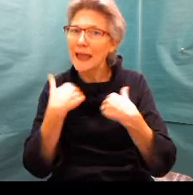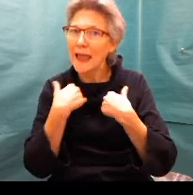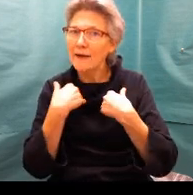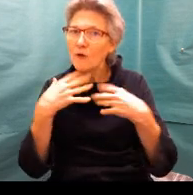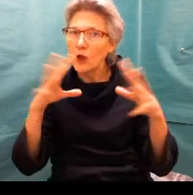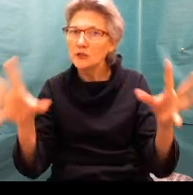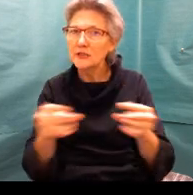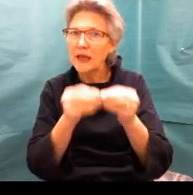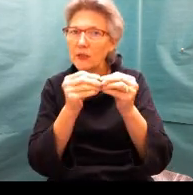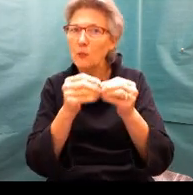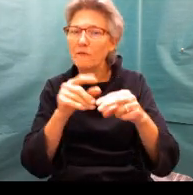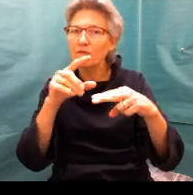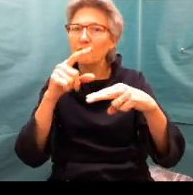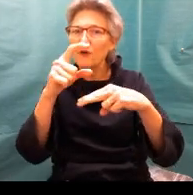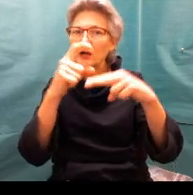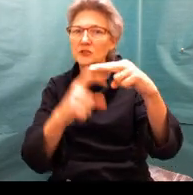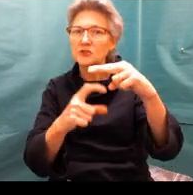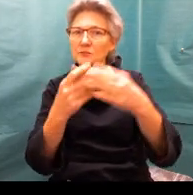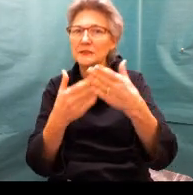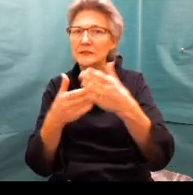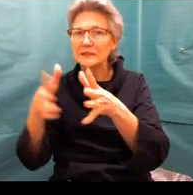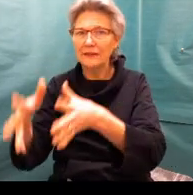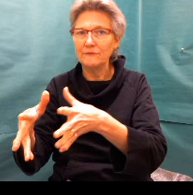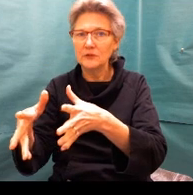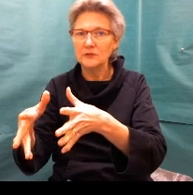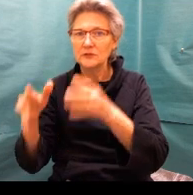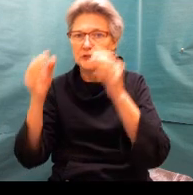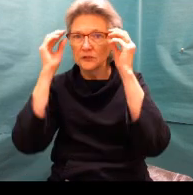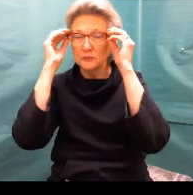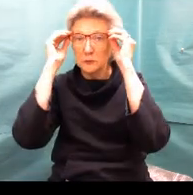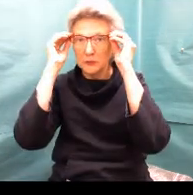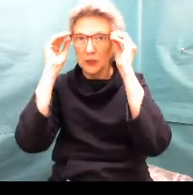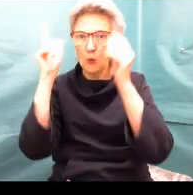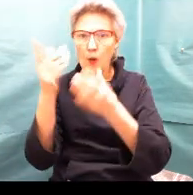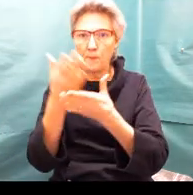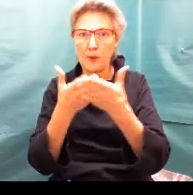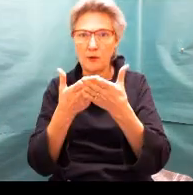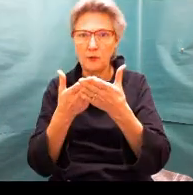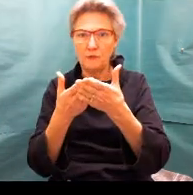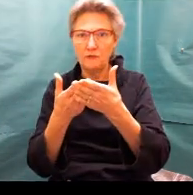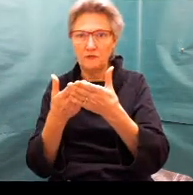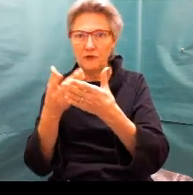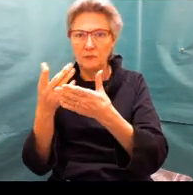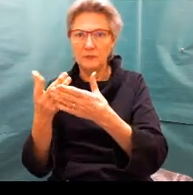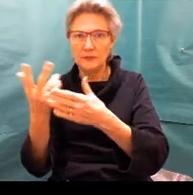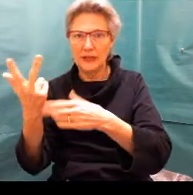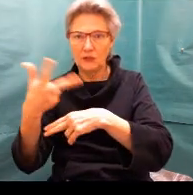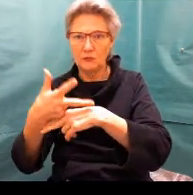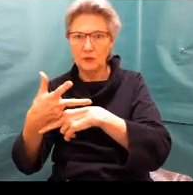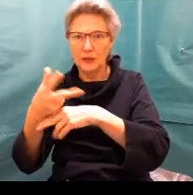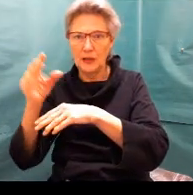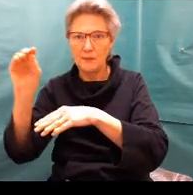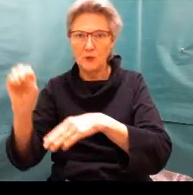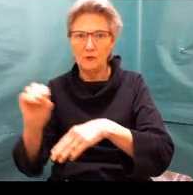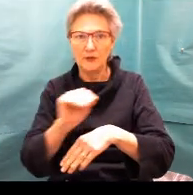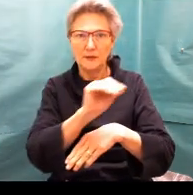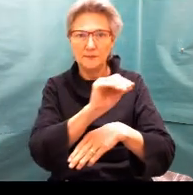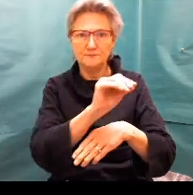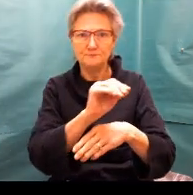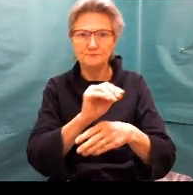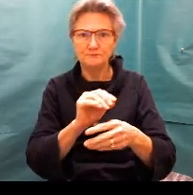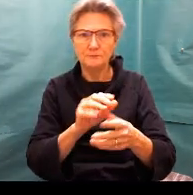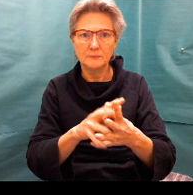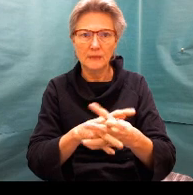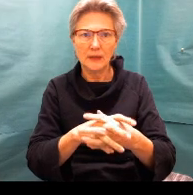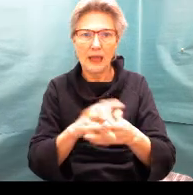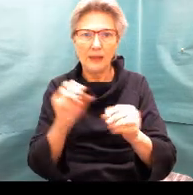here and then what fraction pieces do I have left over. So I'm going to take a part, a fourth from this one. Oops, let's do this. I'm going to take a